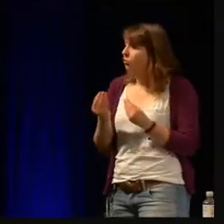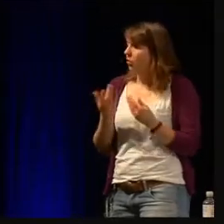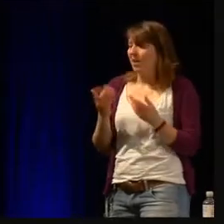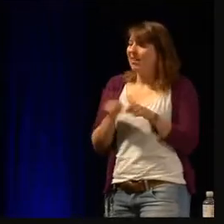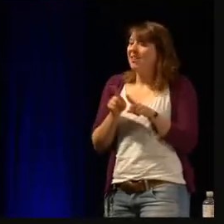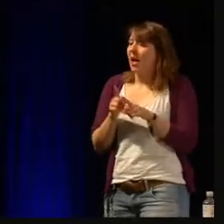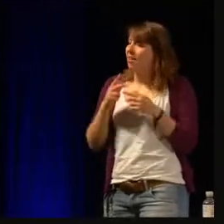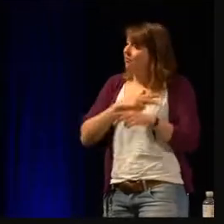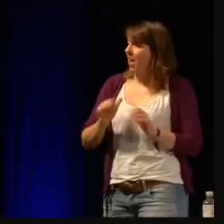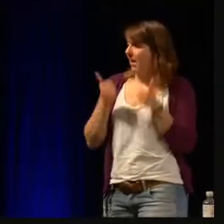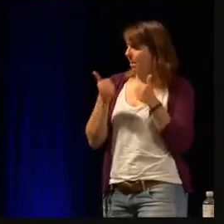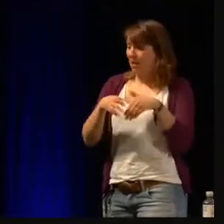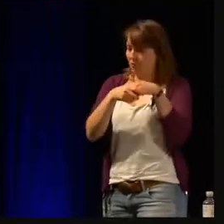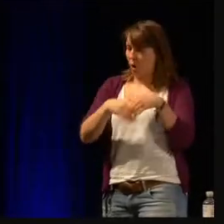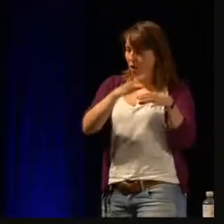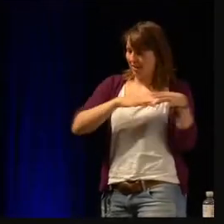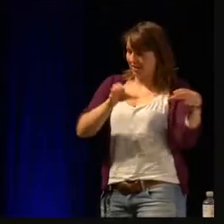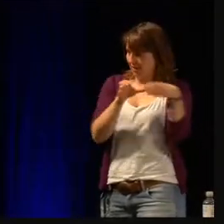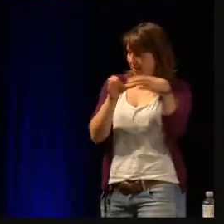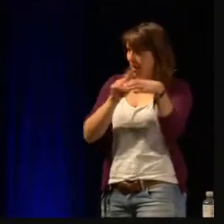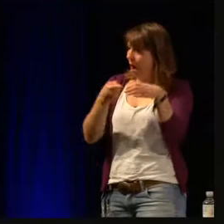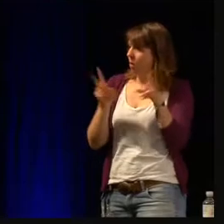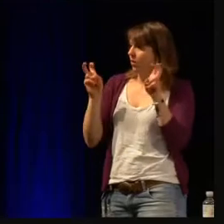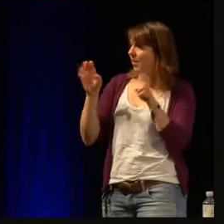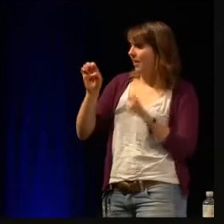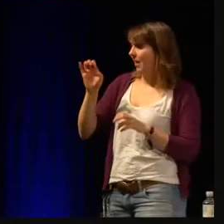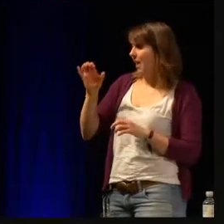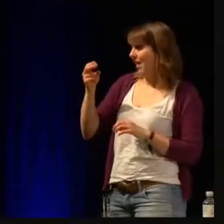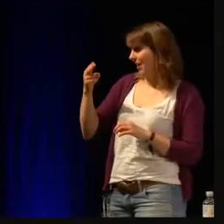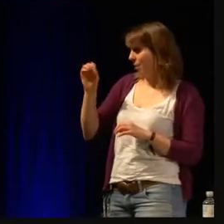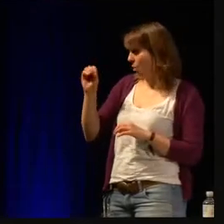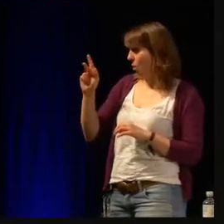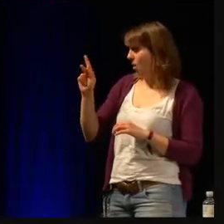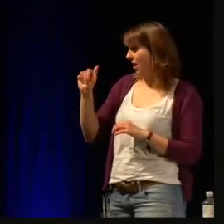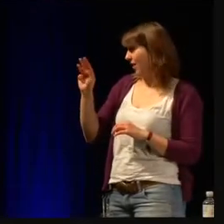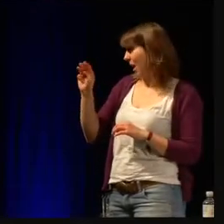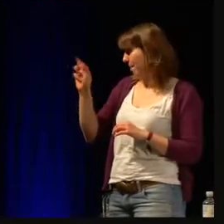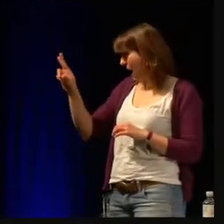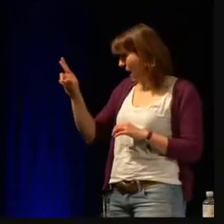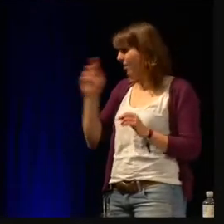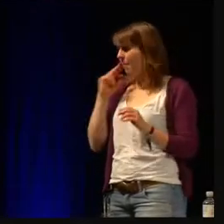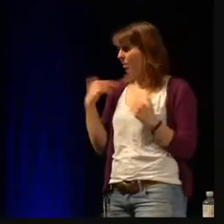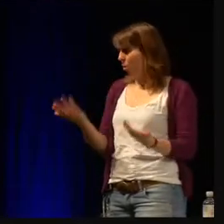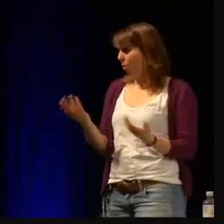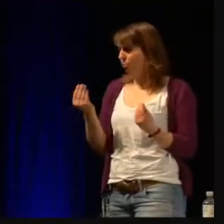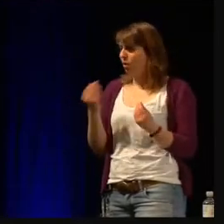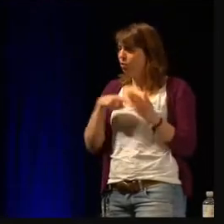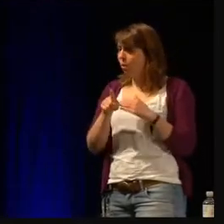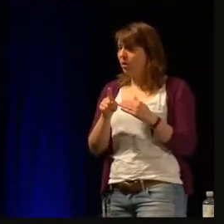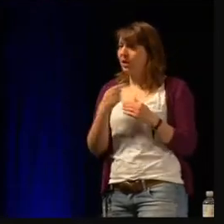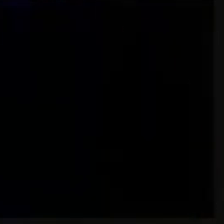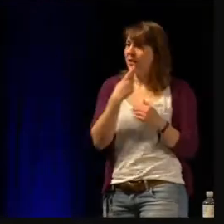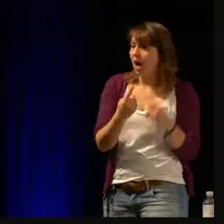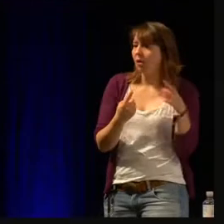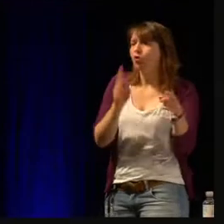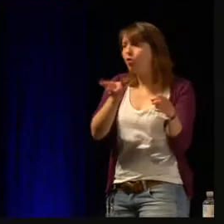group, where certain worldviews are shared. But on the interweb, they're more